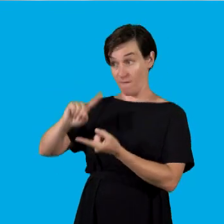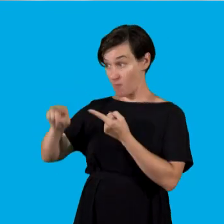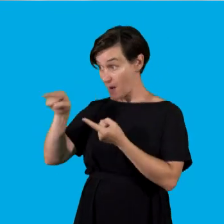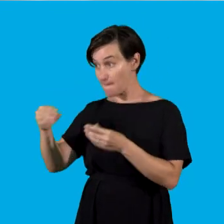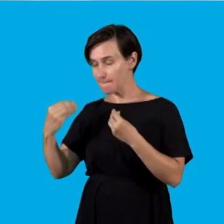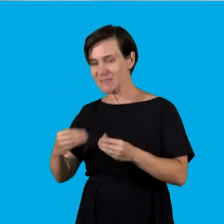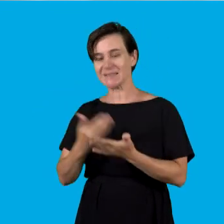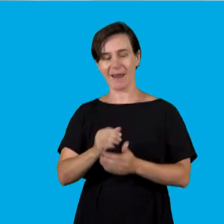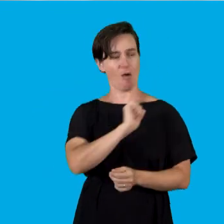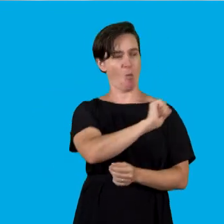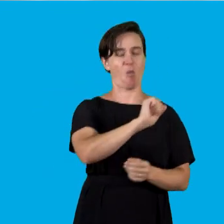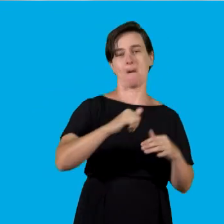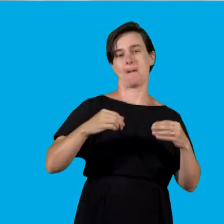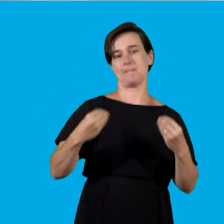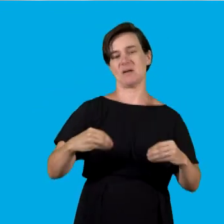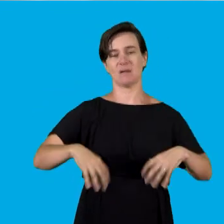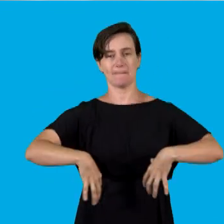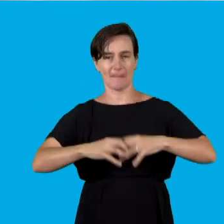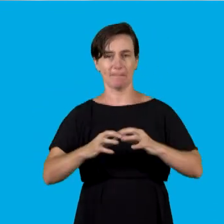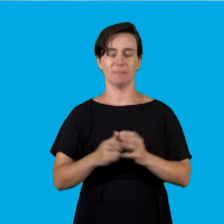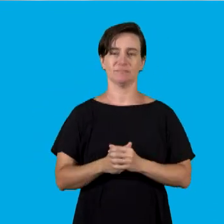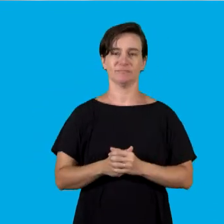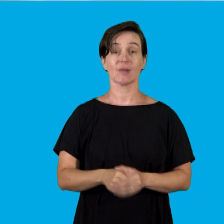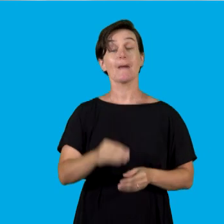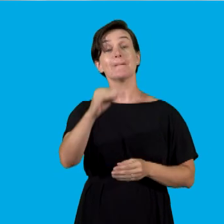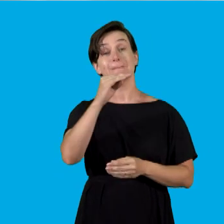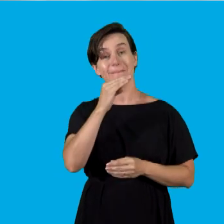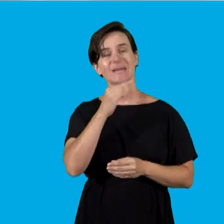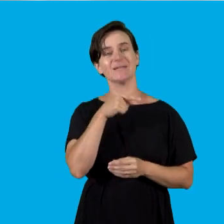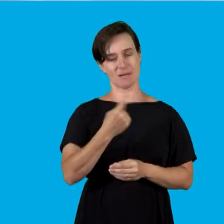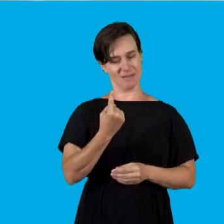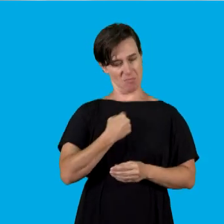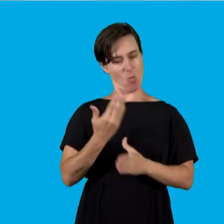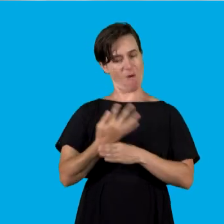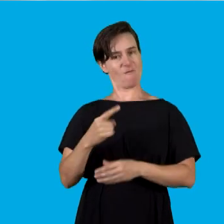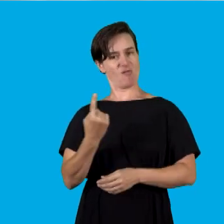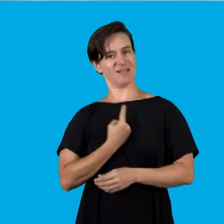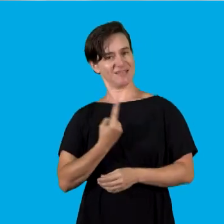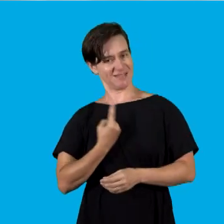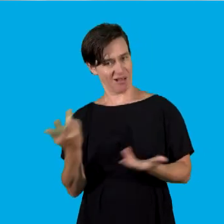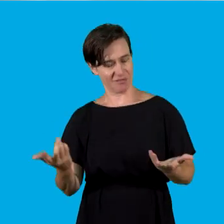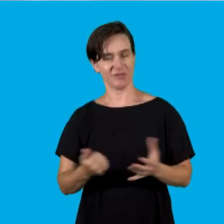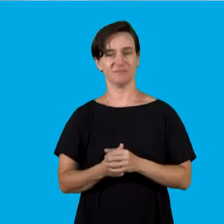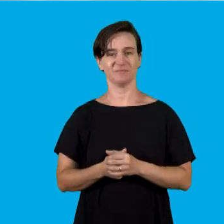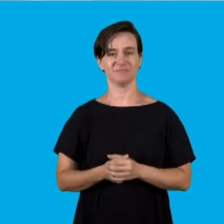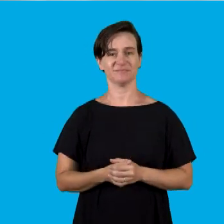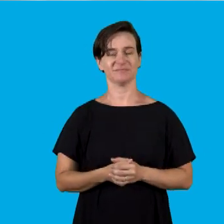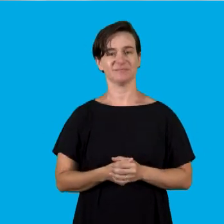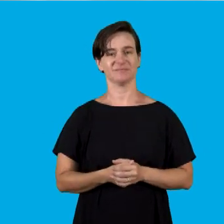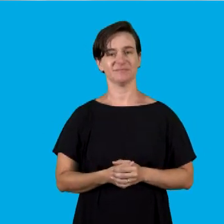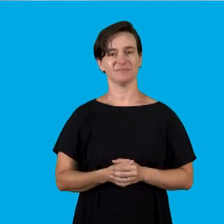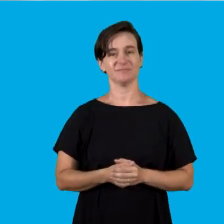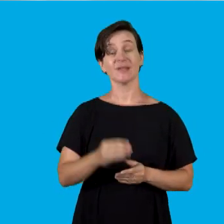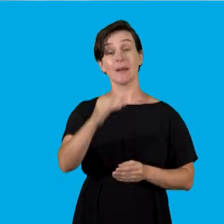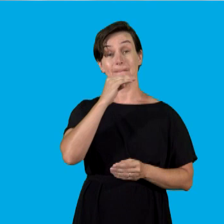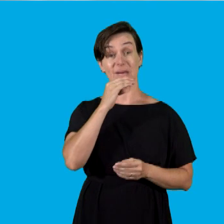the business and start their own businesses. By so doing, they are going to be self-employed. And by so, it